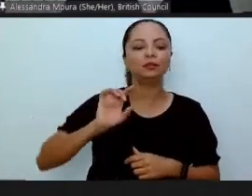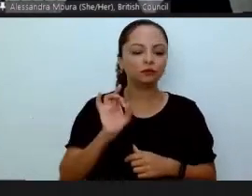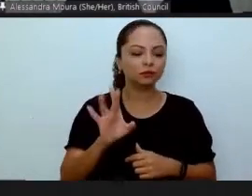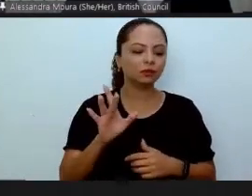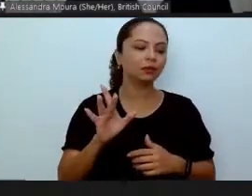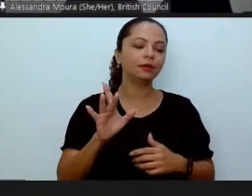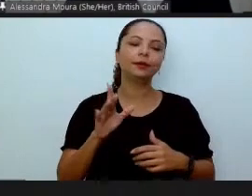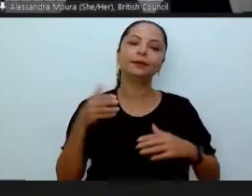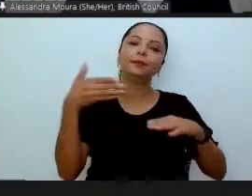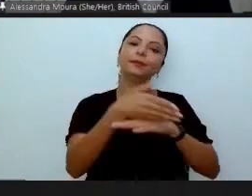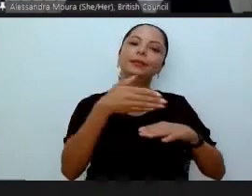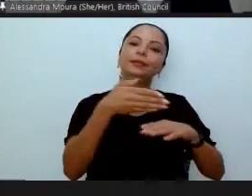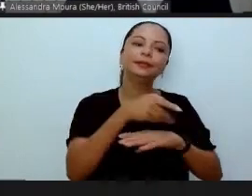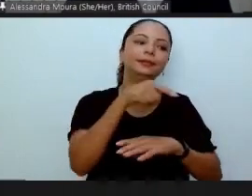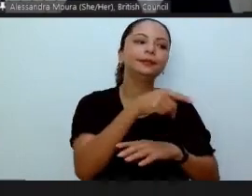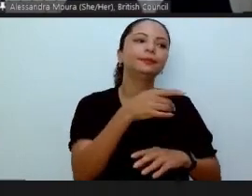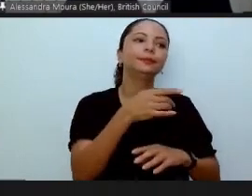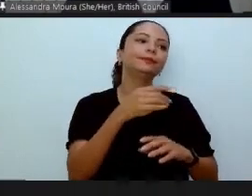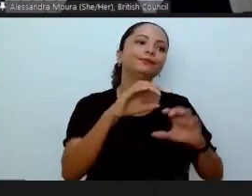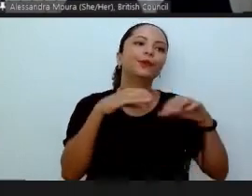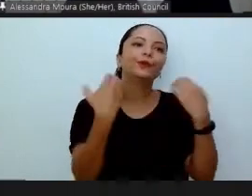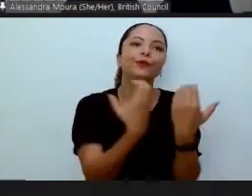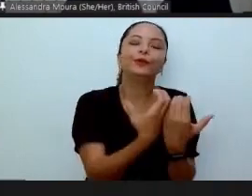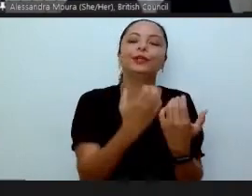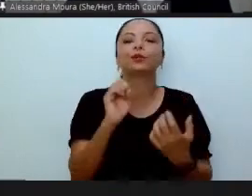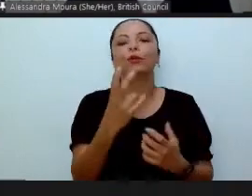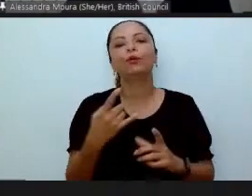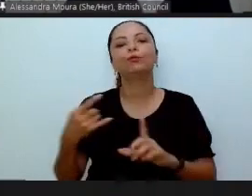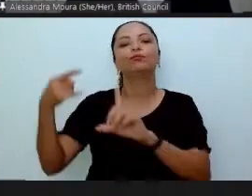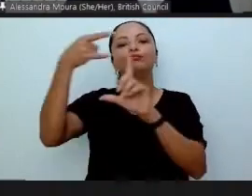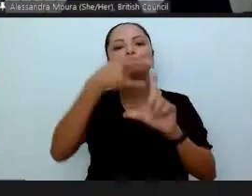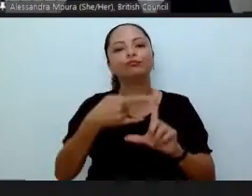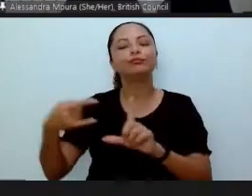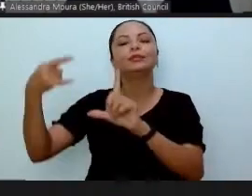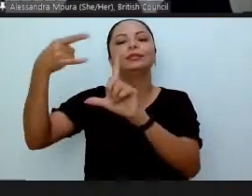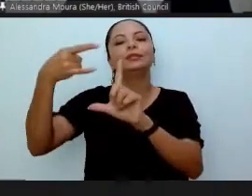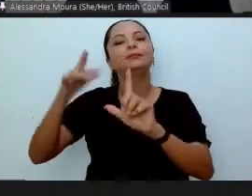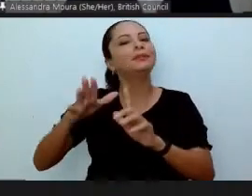all the time. Be open to receiving